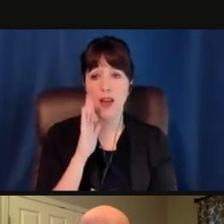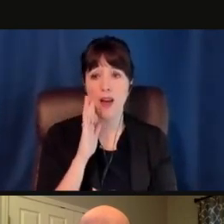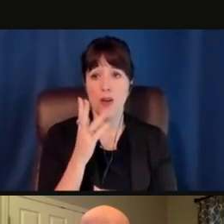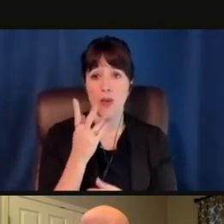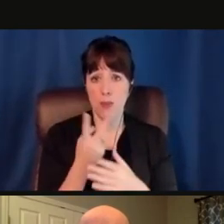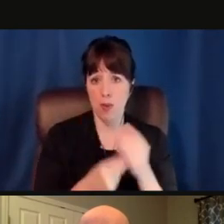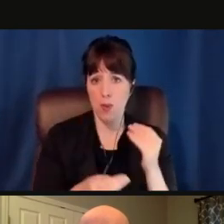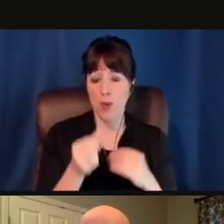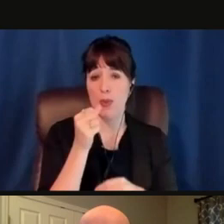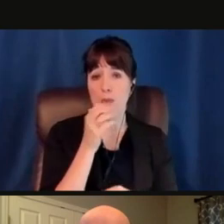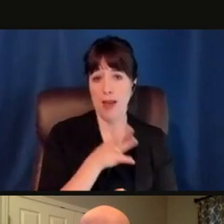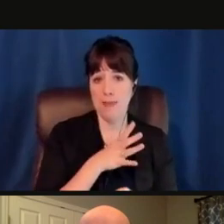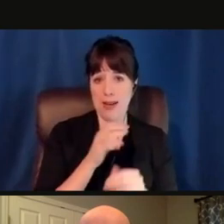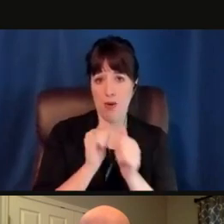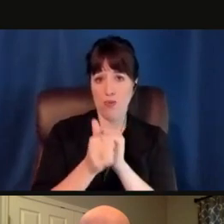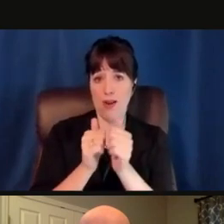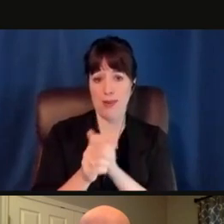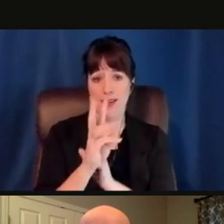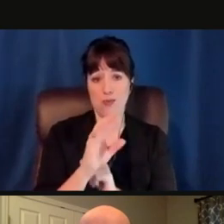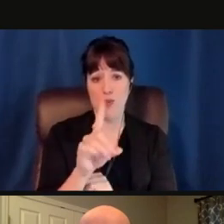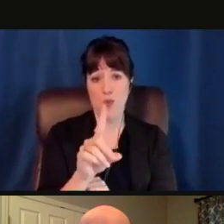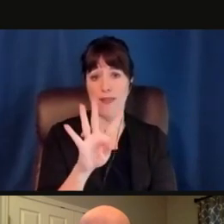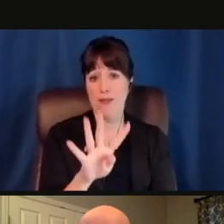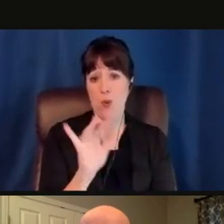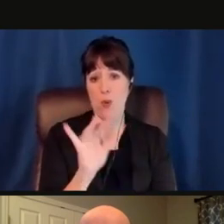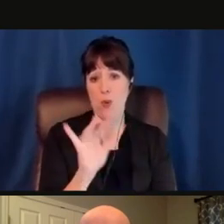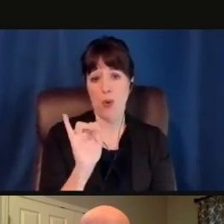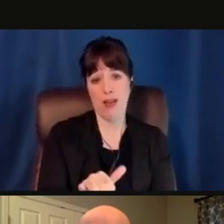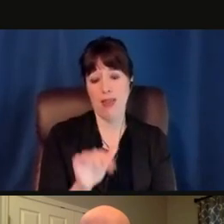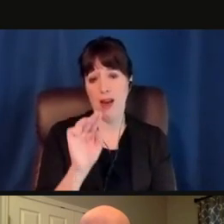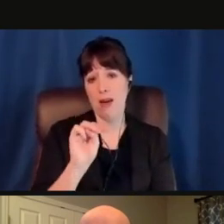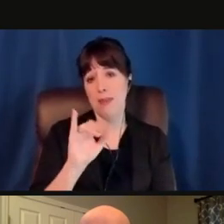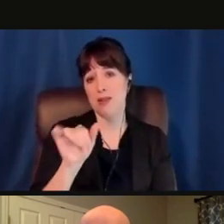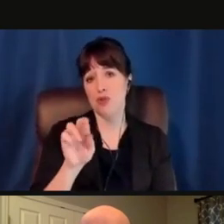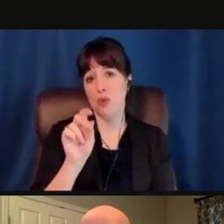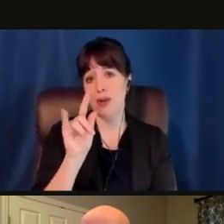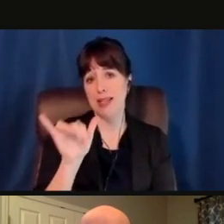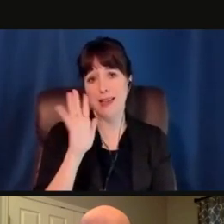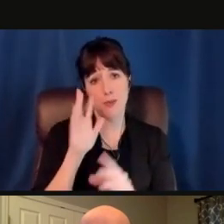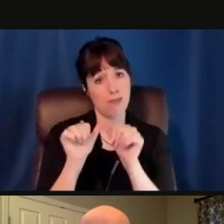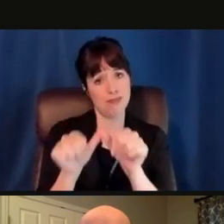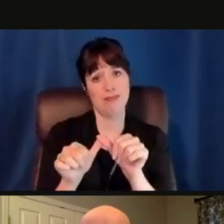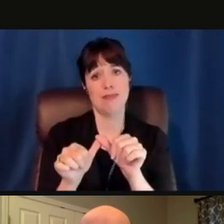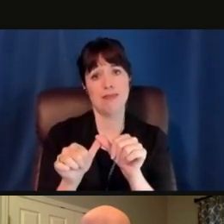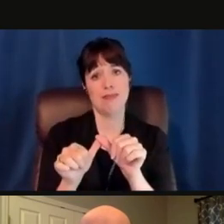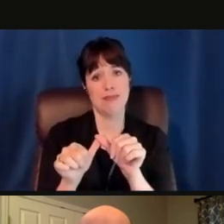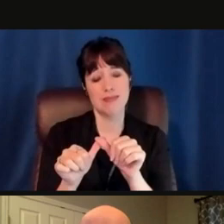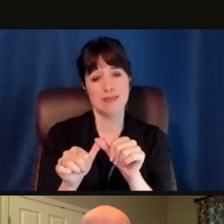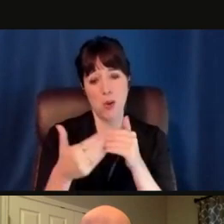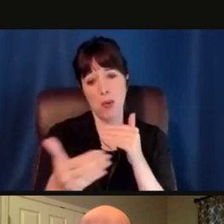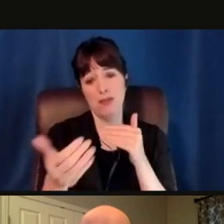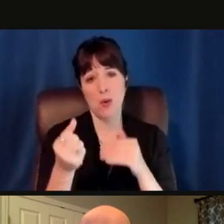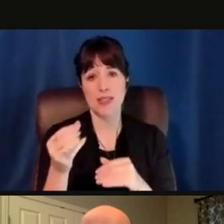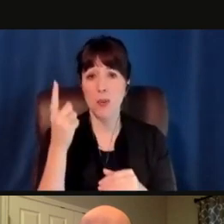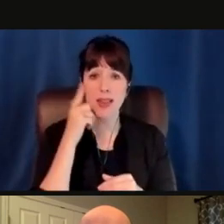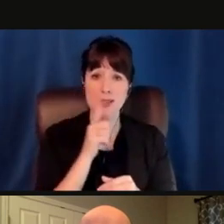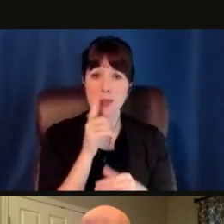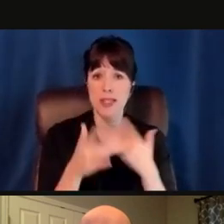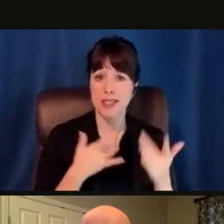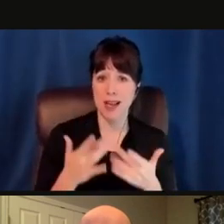women running in Ward 4, that majority will be maintained going forward. So I think it's really